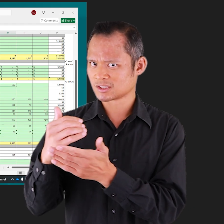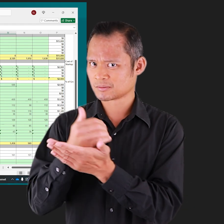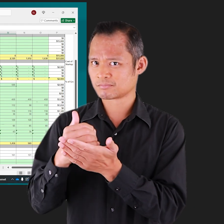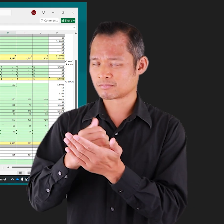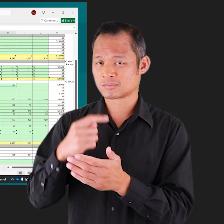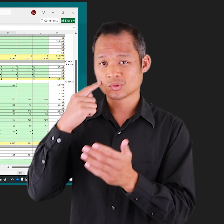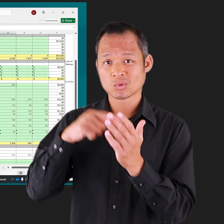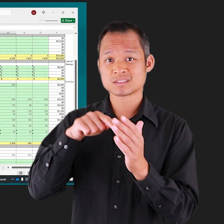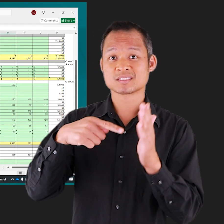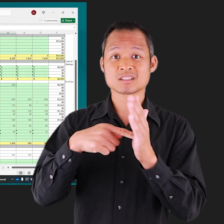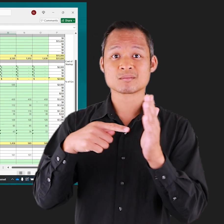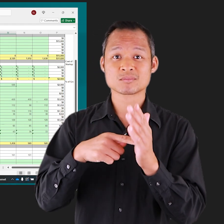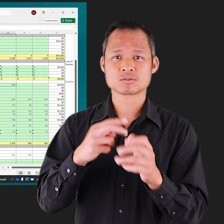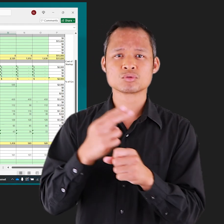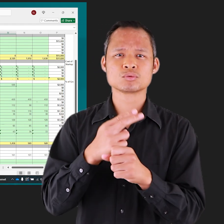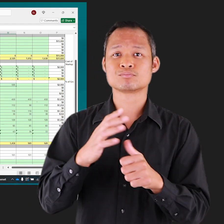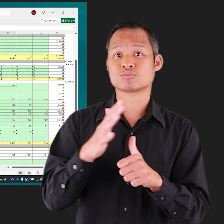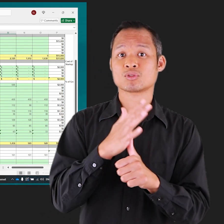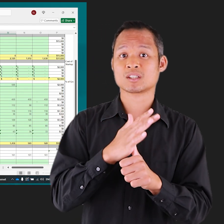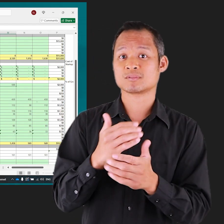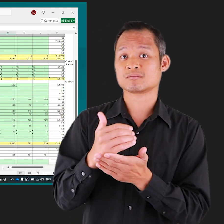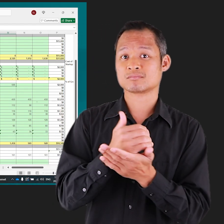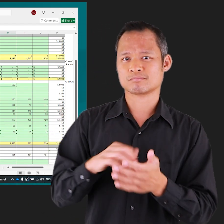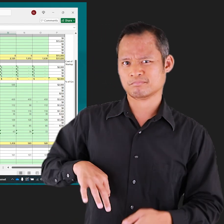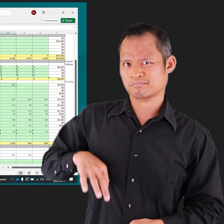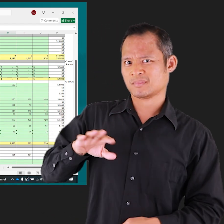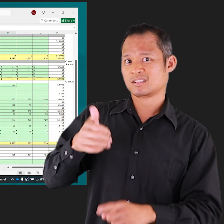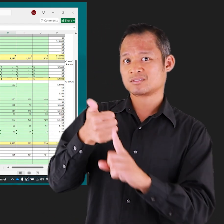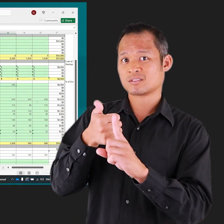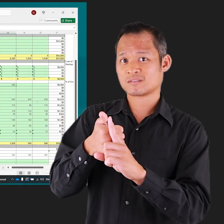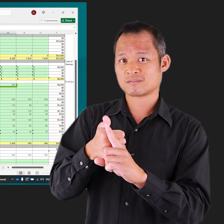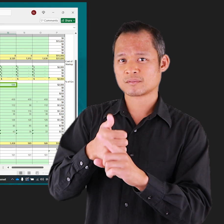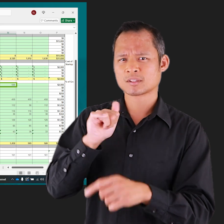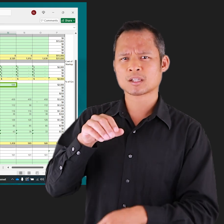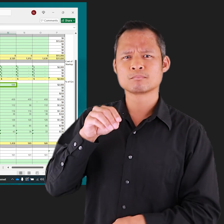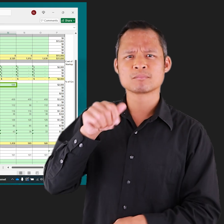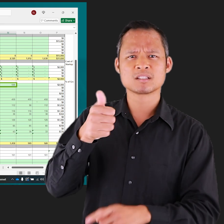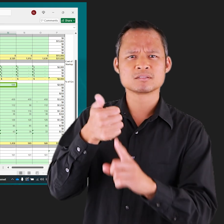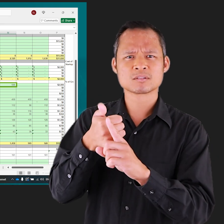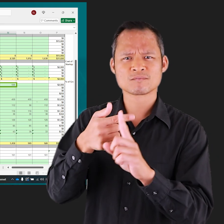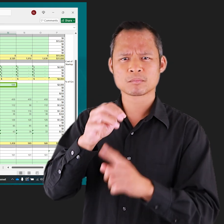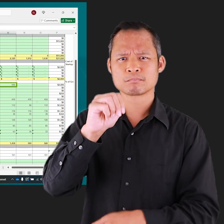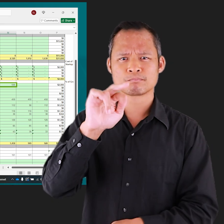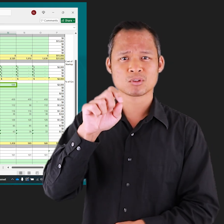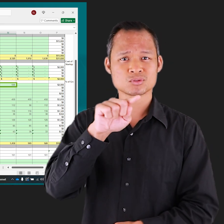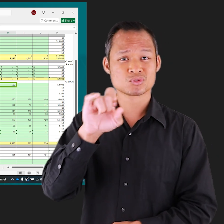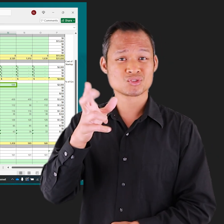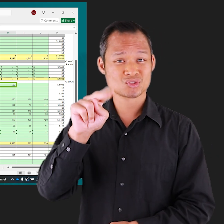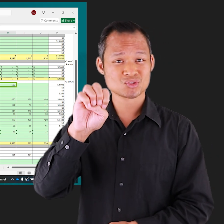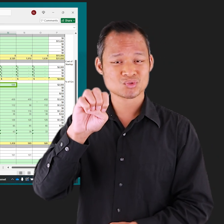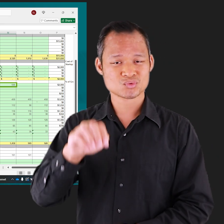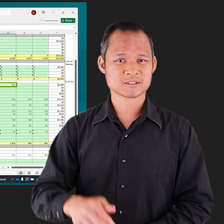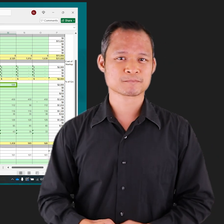remain your secondary source of income. You can see from this example that the entrepreneur takes a nominal income for themselves